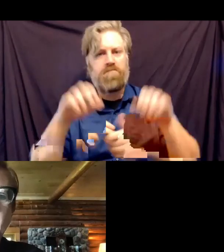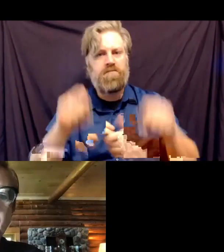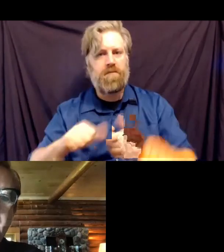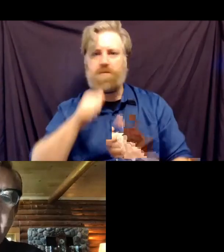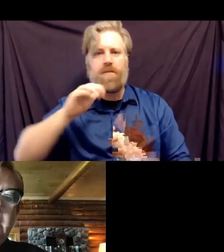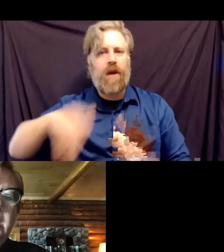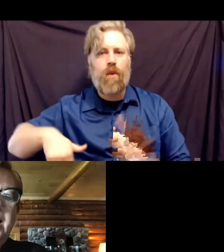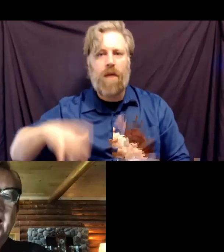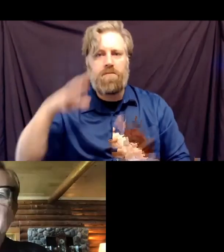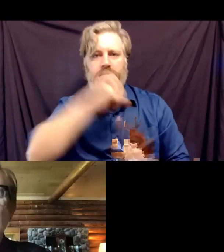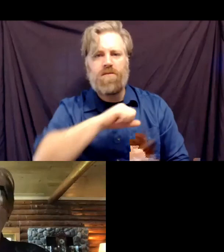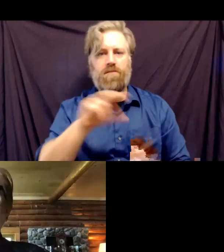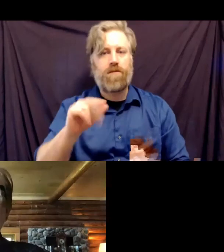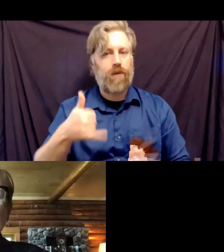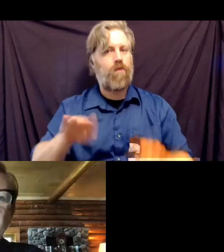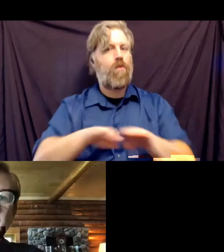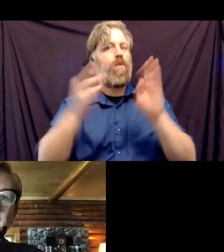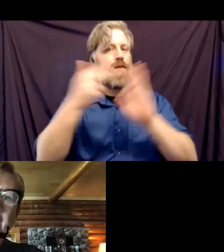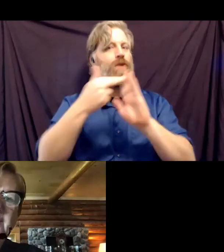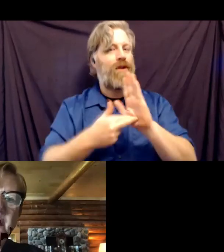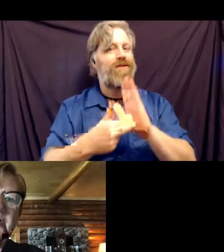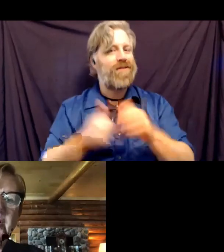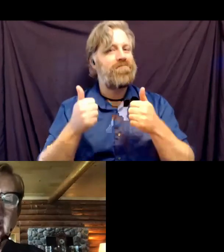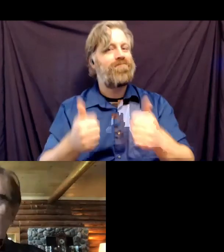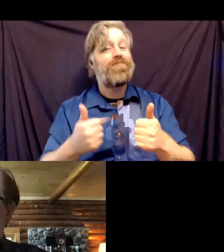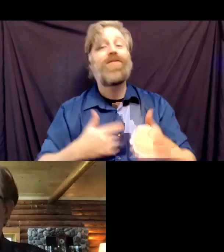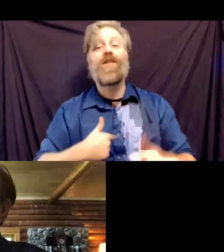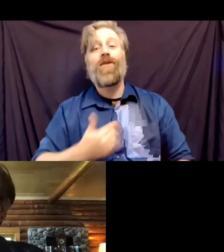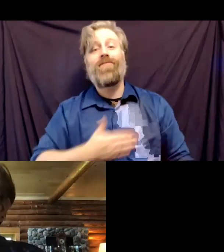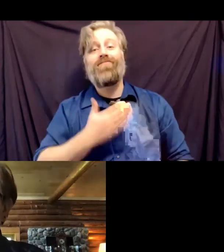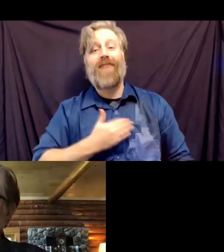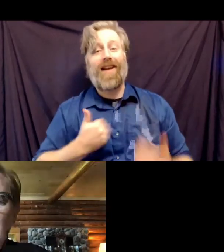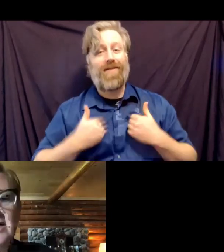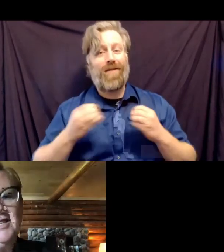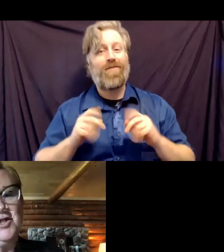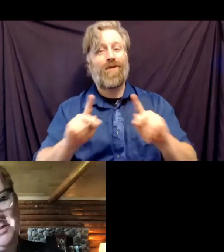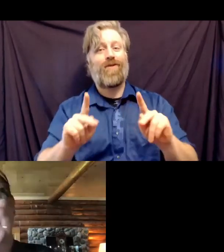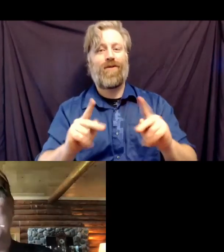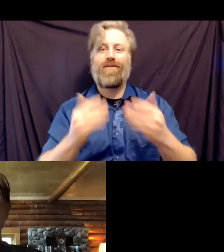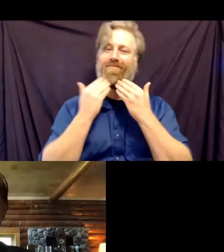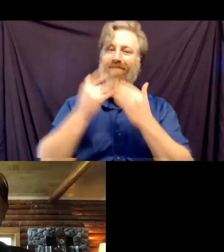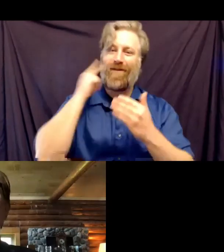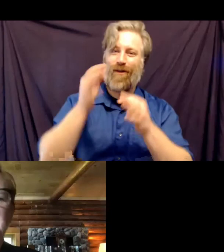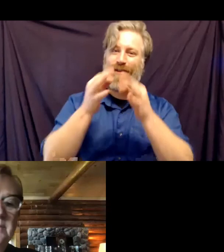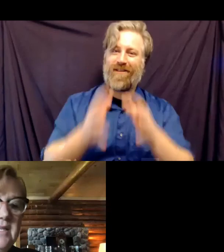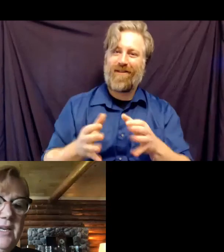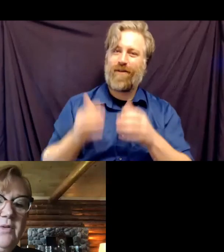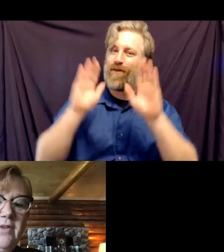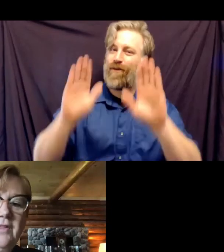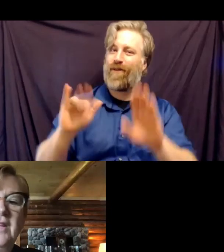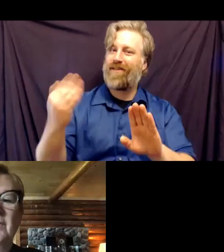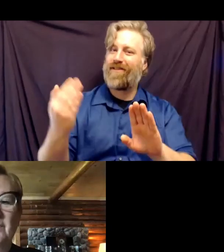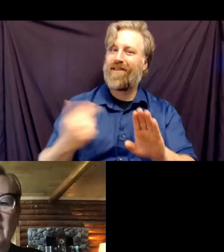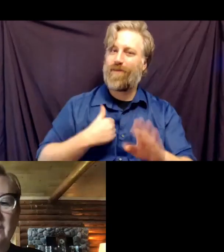still open, and I'm just very thankful to have this opportunity. Thank you for our interpreter. You did a great job today, and we're